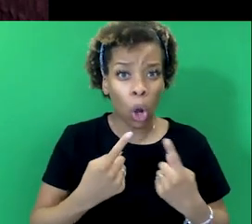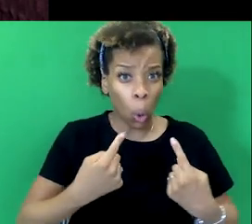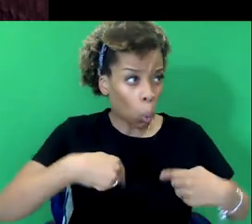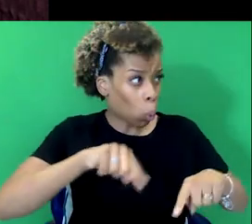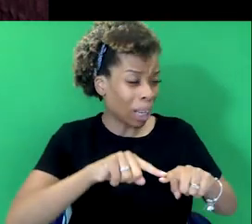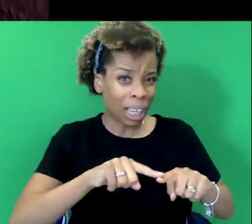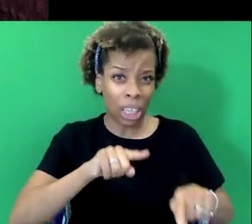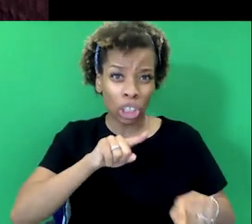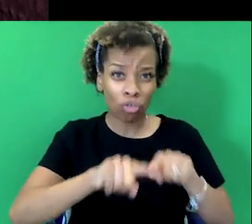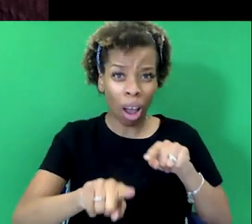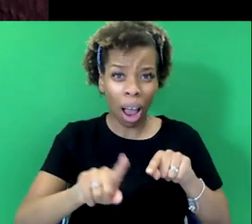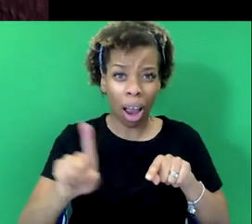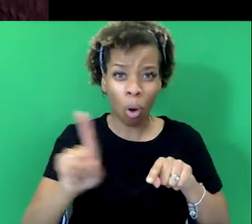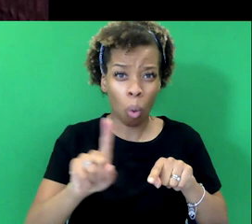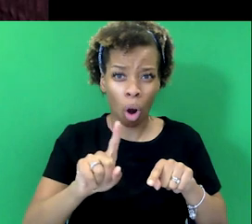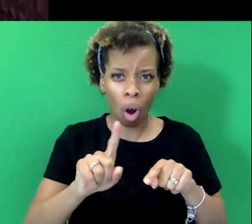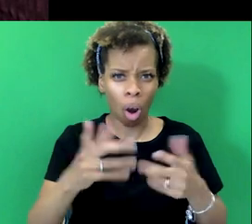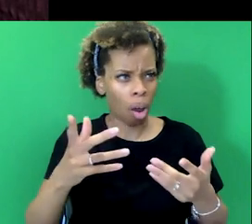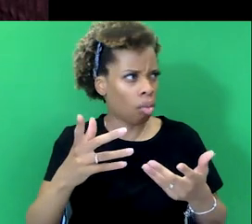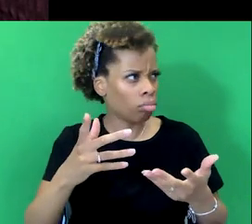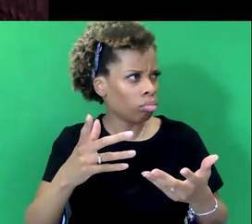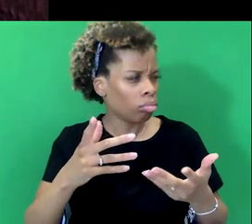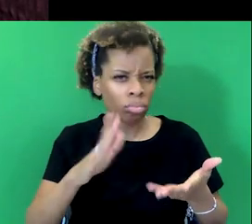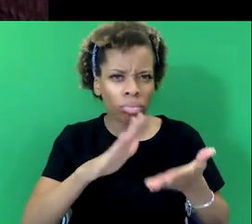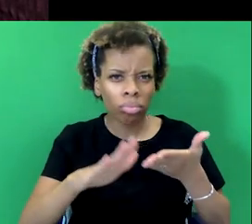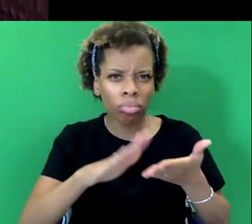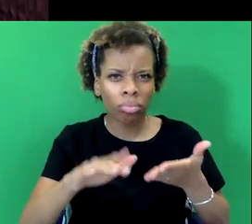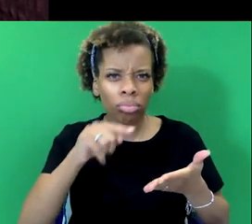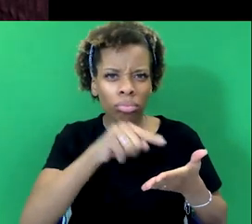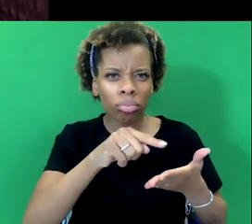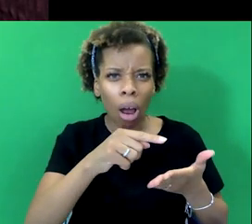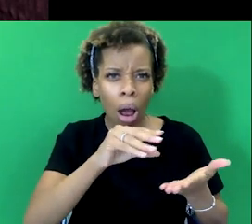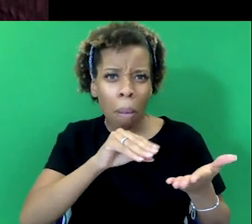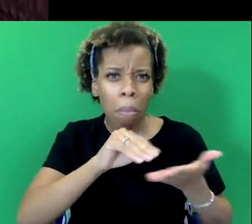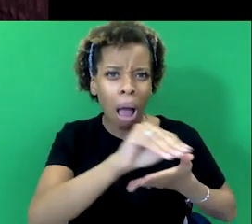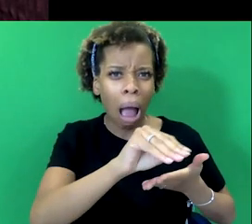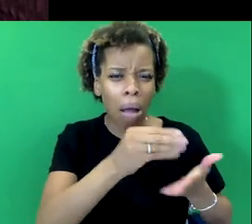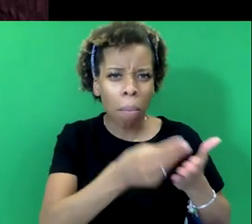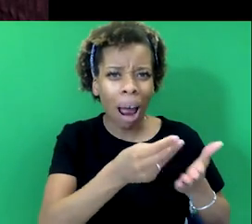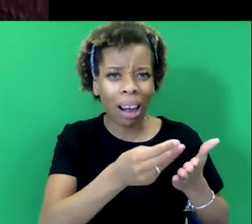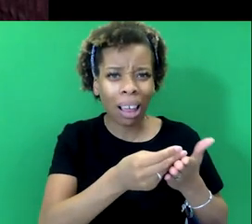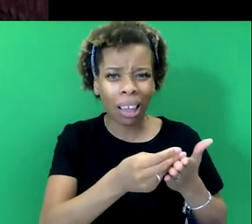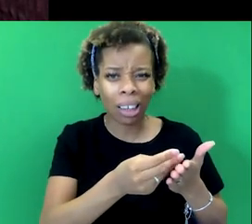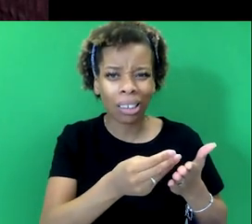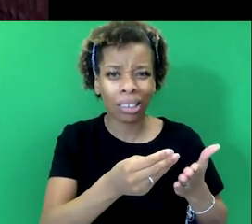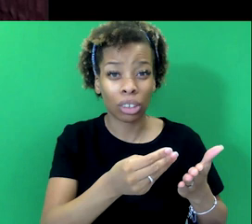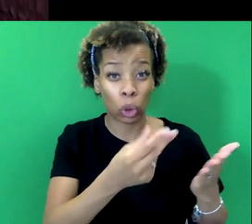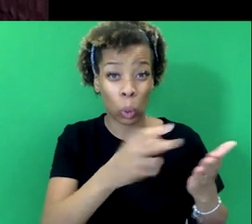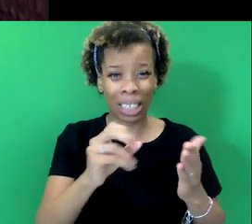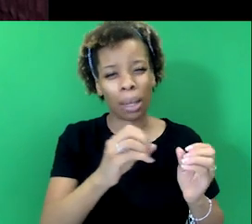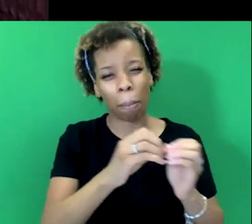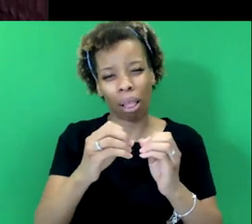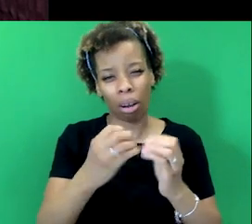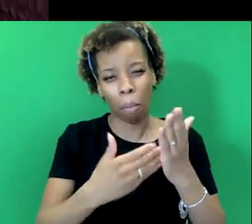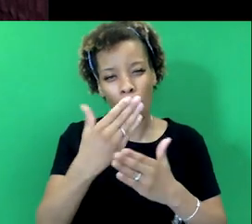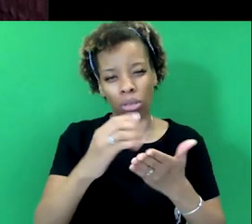compensation amount paid to slave owners in 1833, the modern equivalent being 20 billion. Everybody